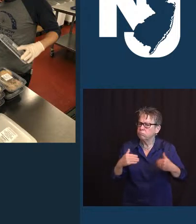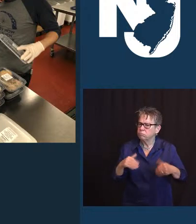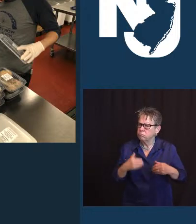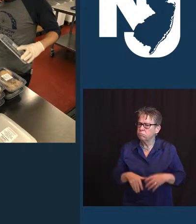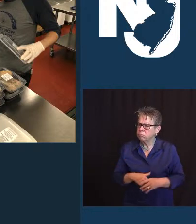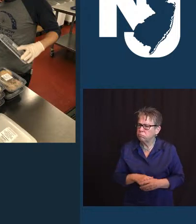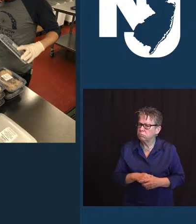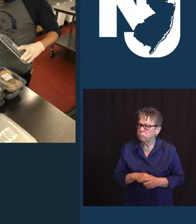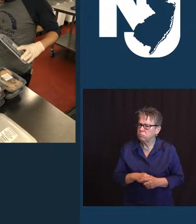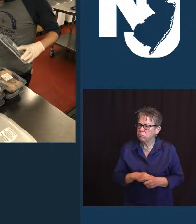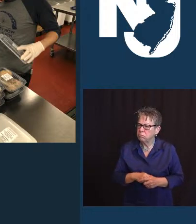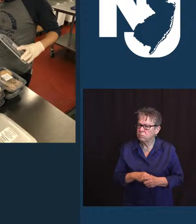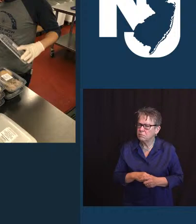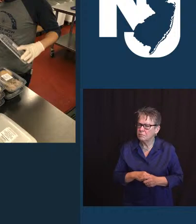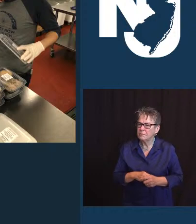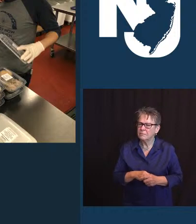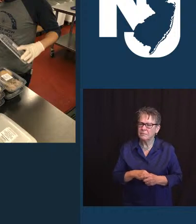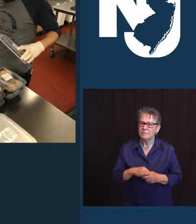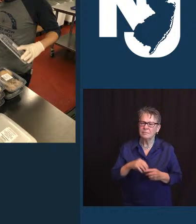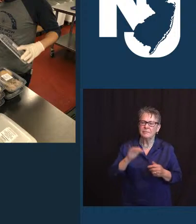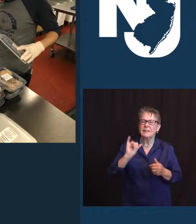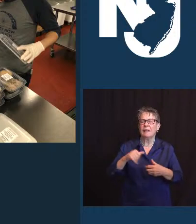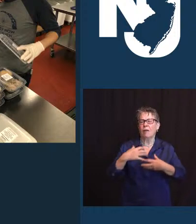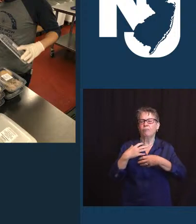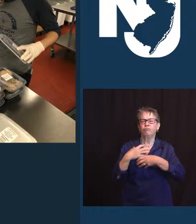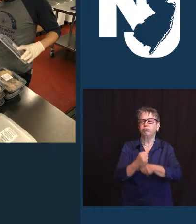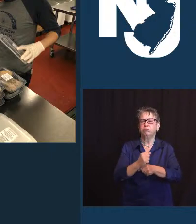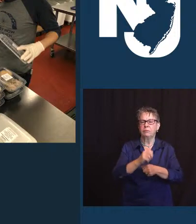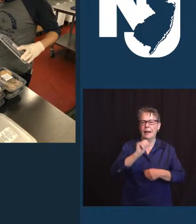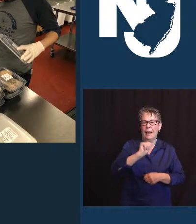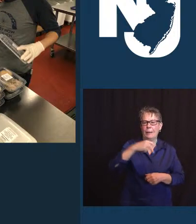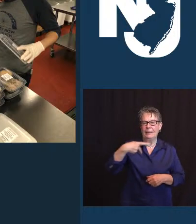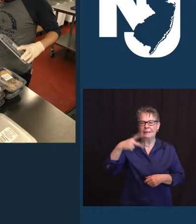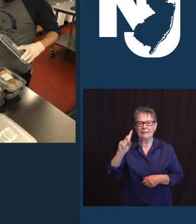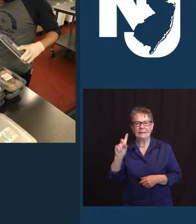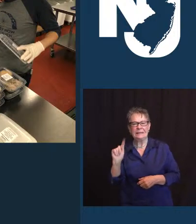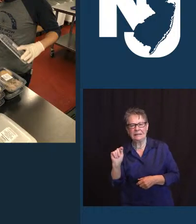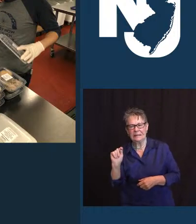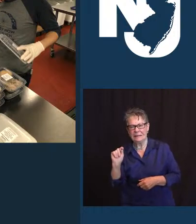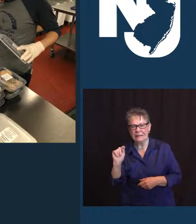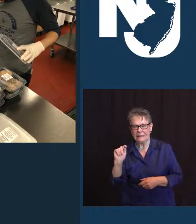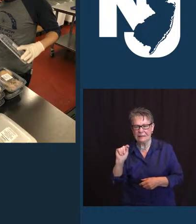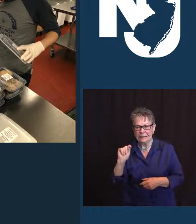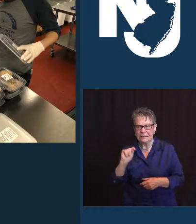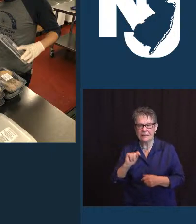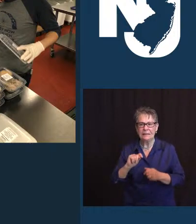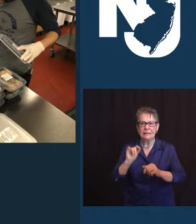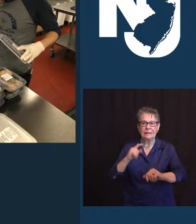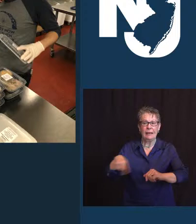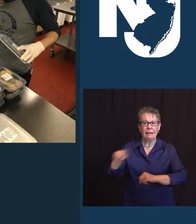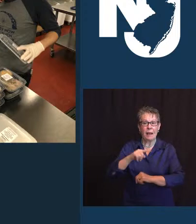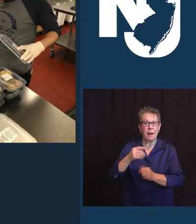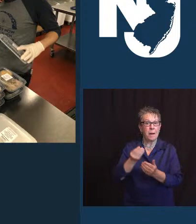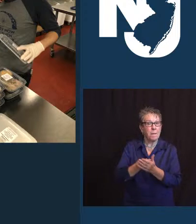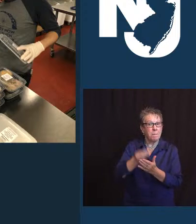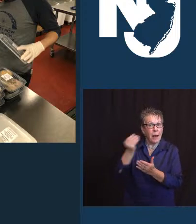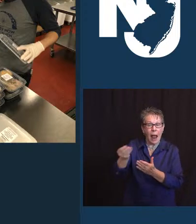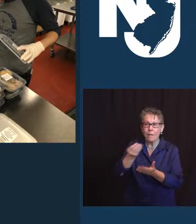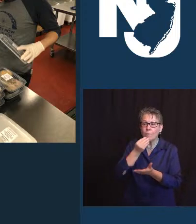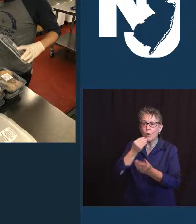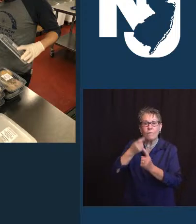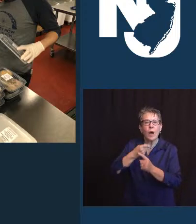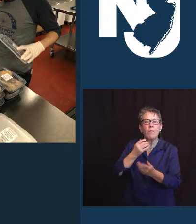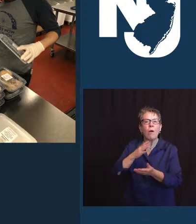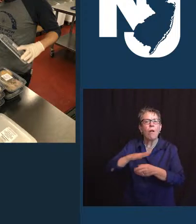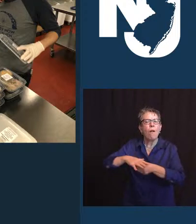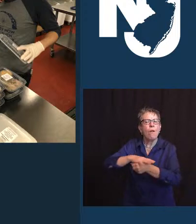300 to 350 dinner meals per day from more than a dozen local eateries. Through the Sustain and Serve program, Asbury Park